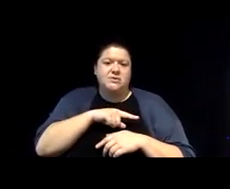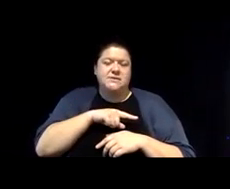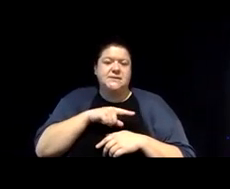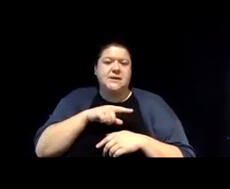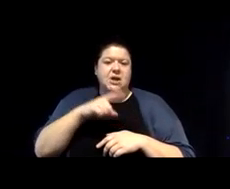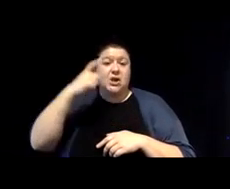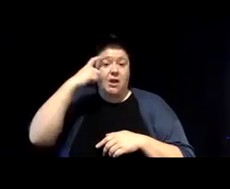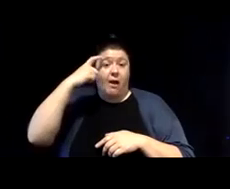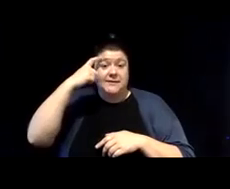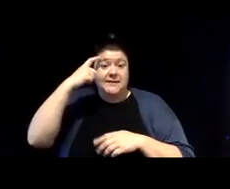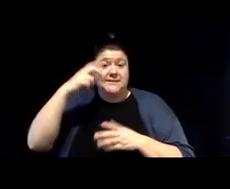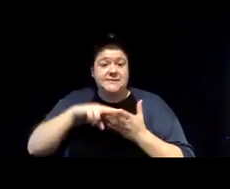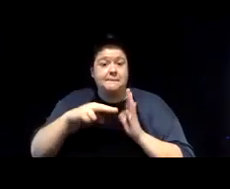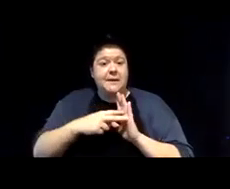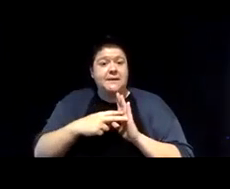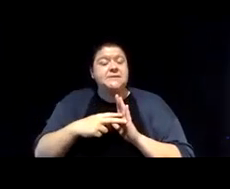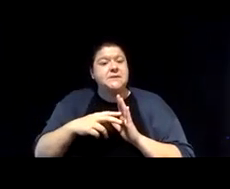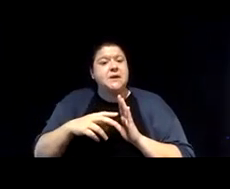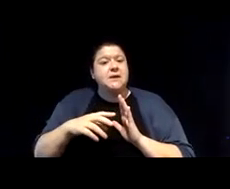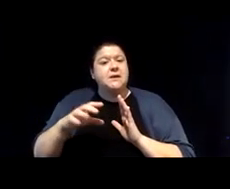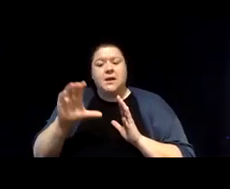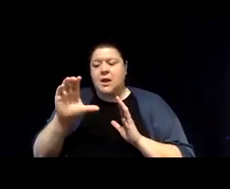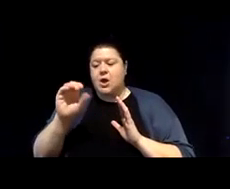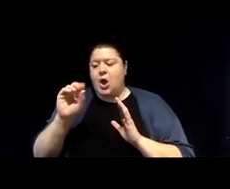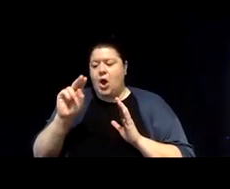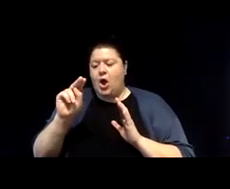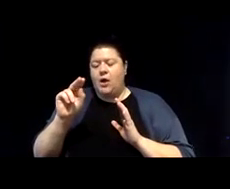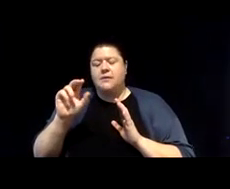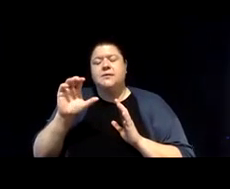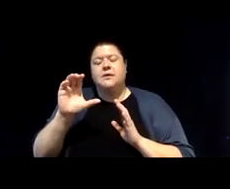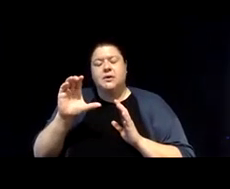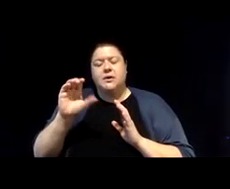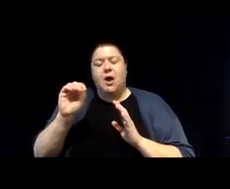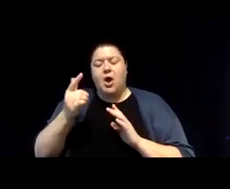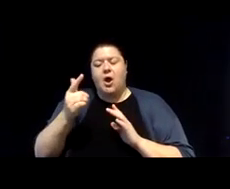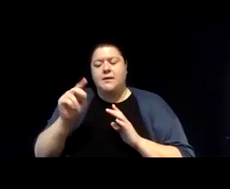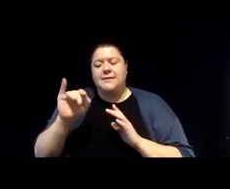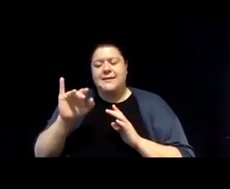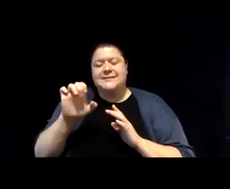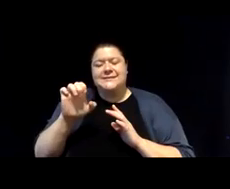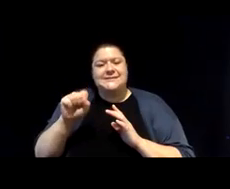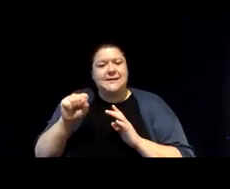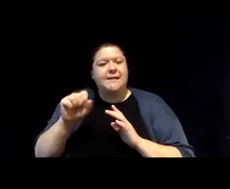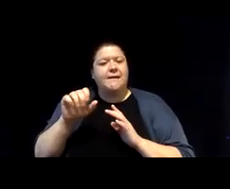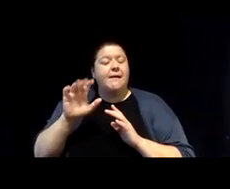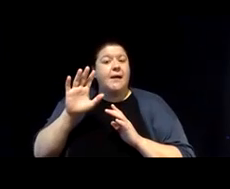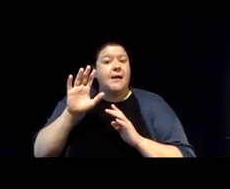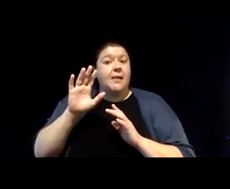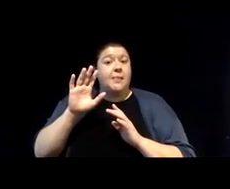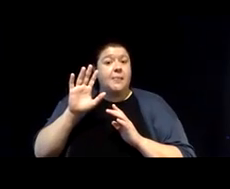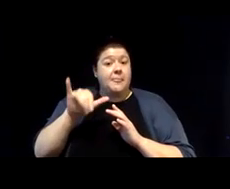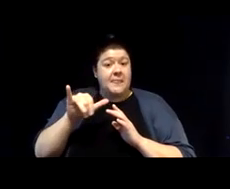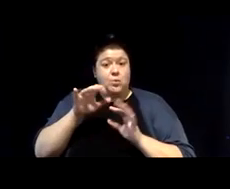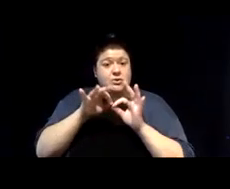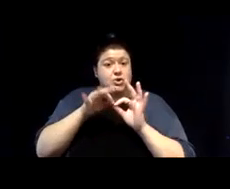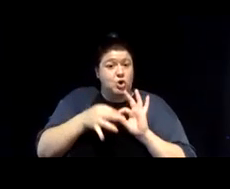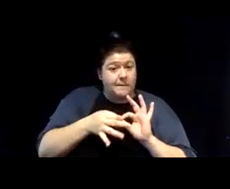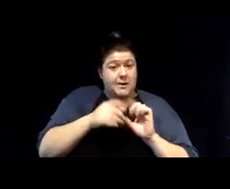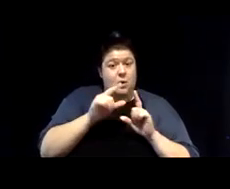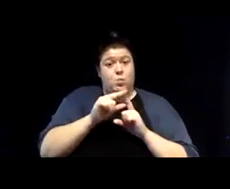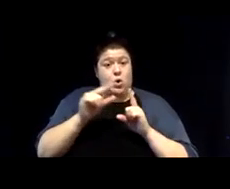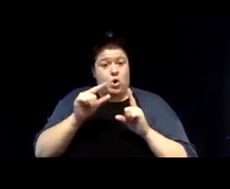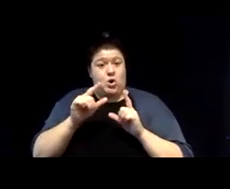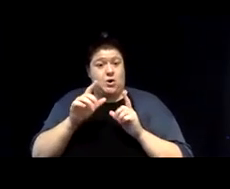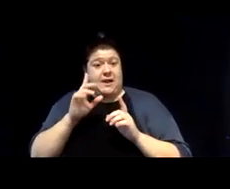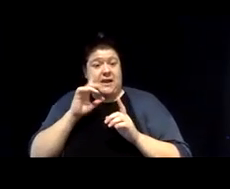when you try to interpret a term in in what sounds